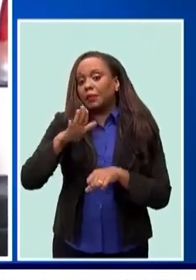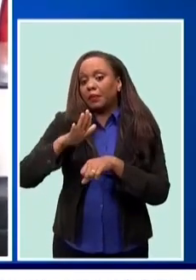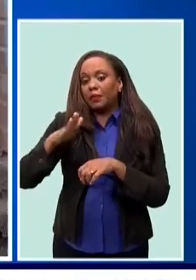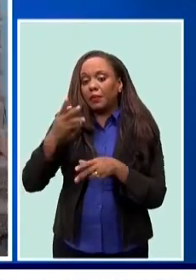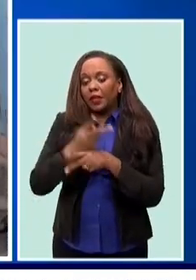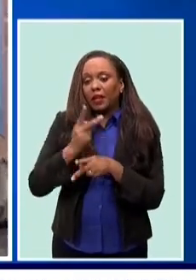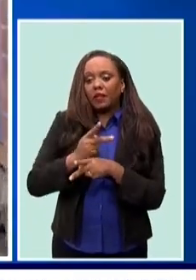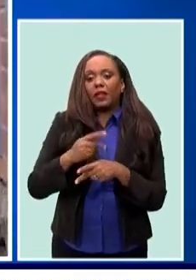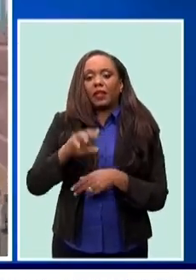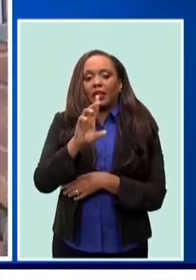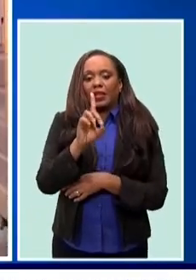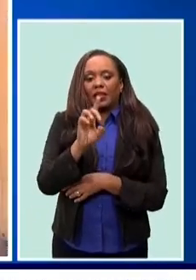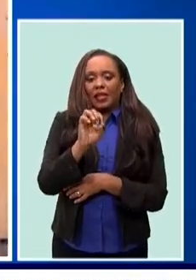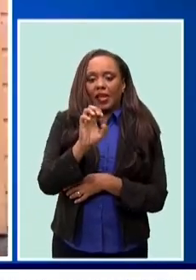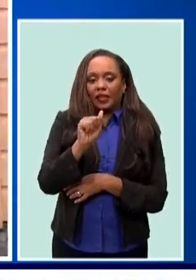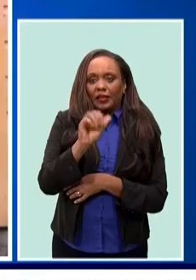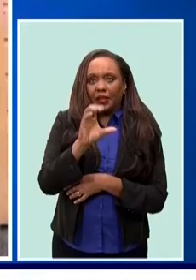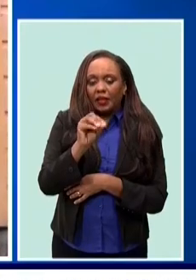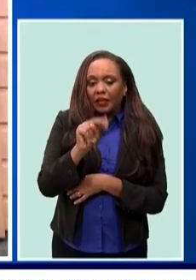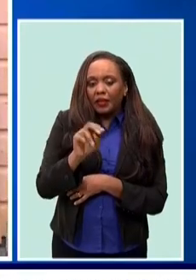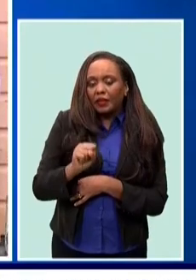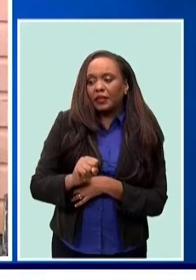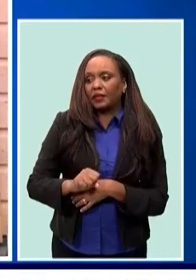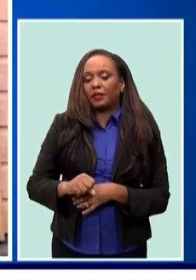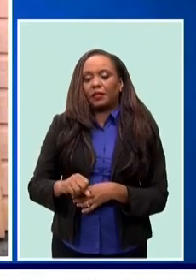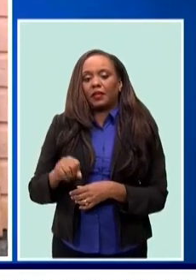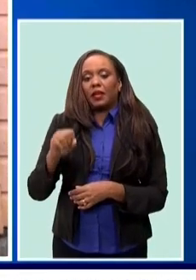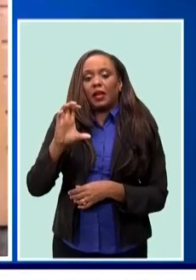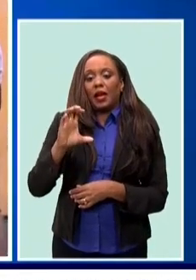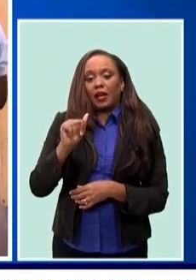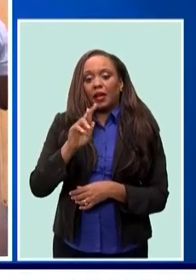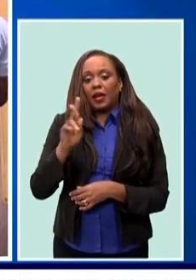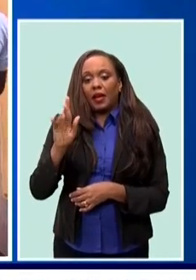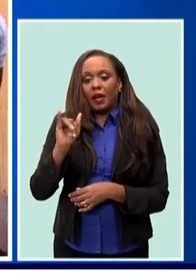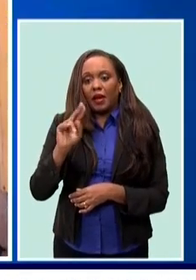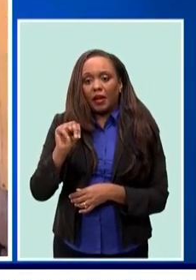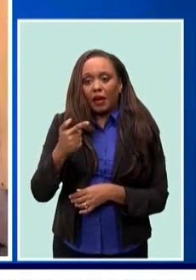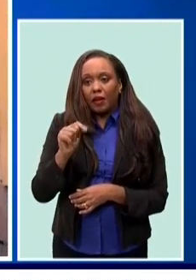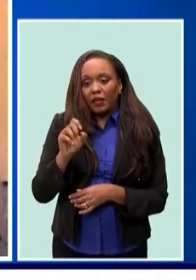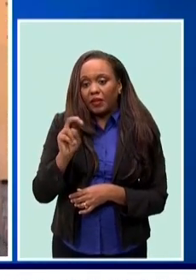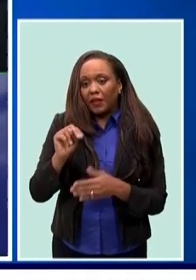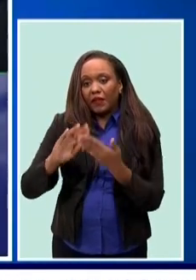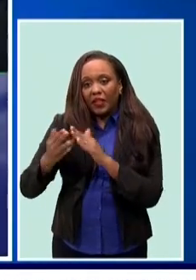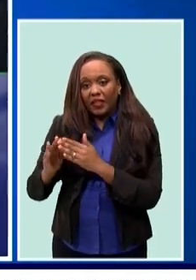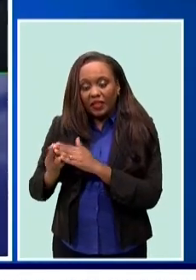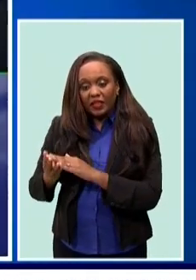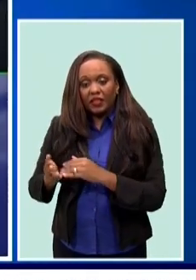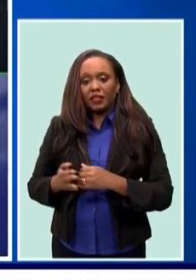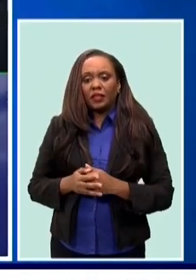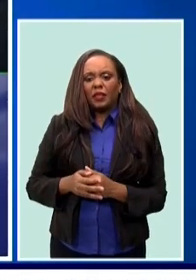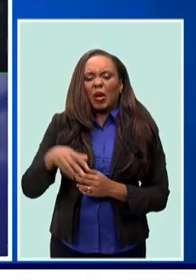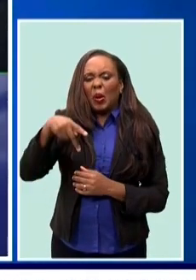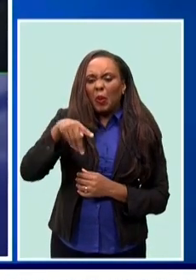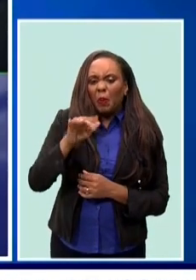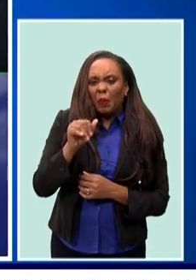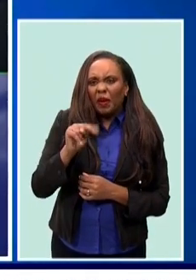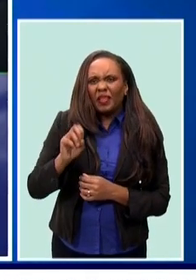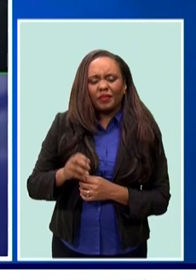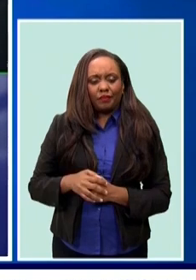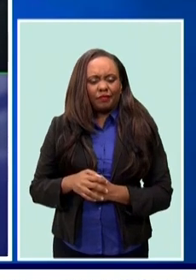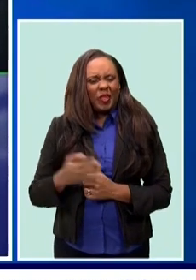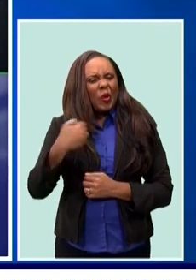Carrington Village and New Orleans, one of the places identified by the police as crime hotspots. The U.S. isn't saying anything that we don't already